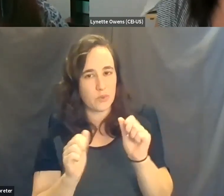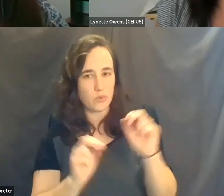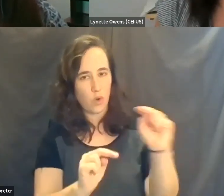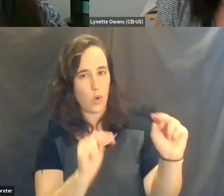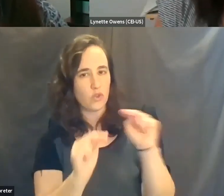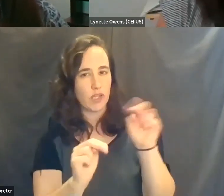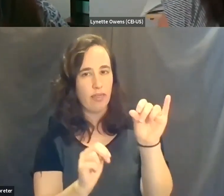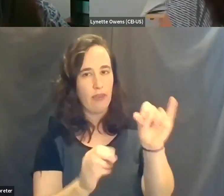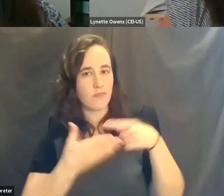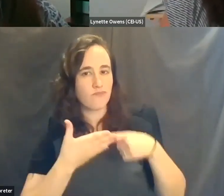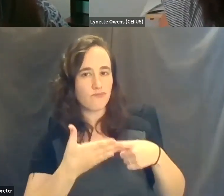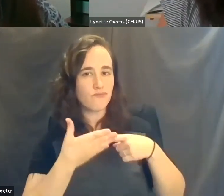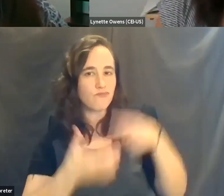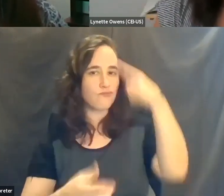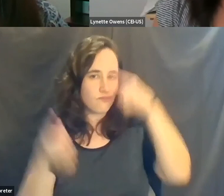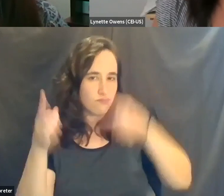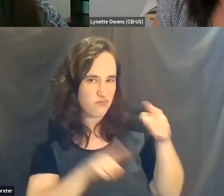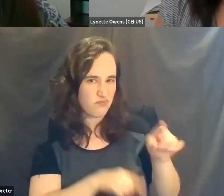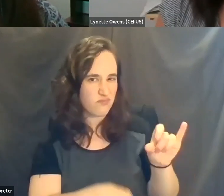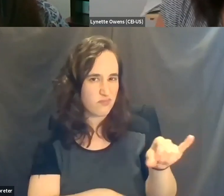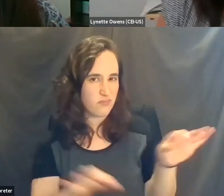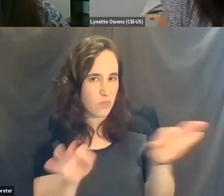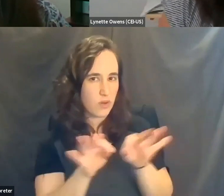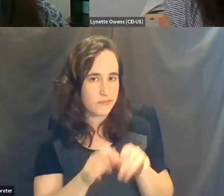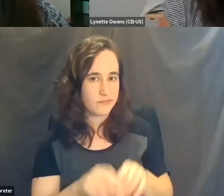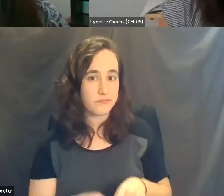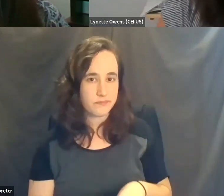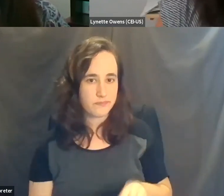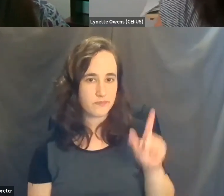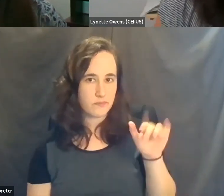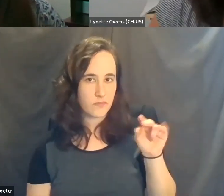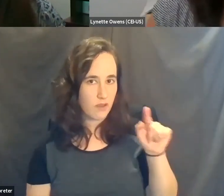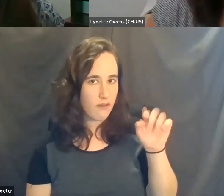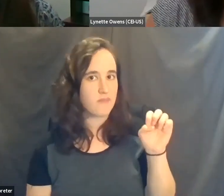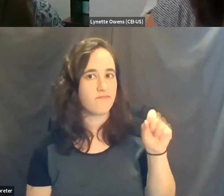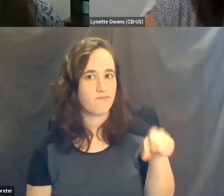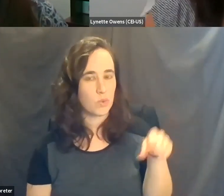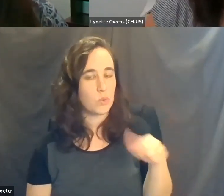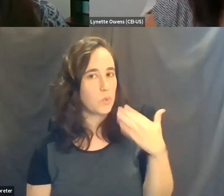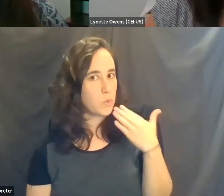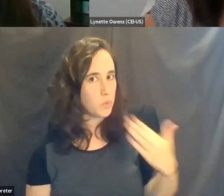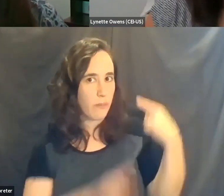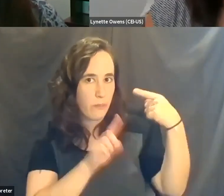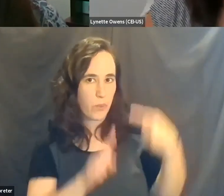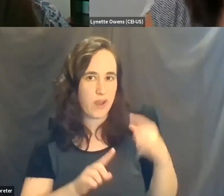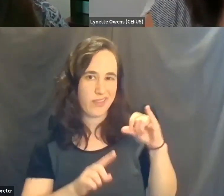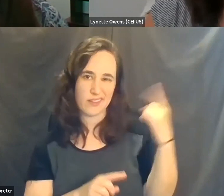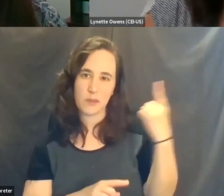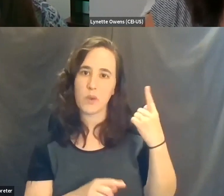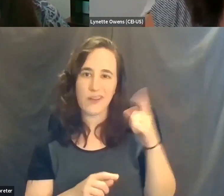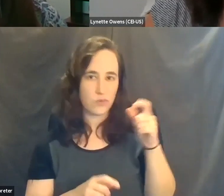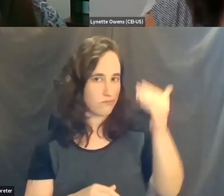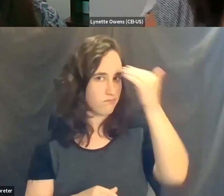norm. Okay. That's a good point. I think the hypocrisy is something we have to be conscientious of